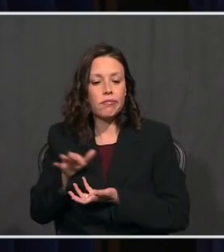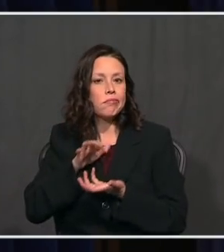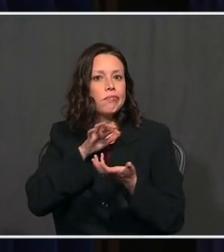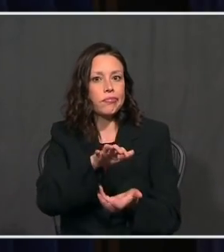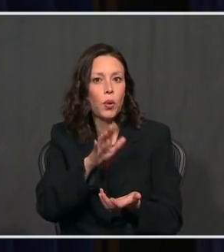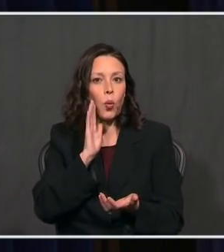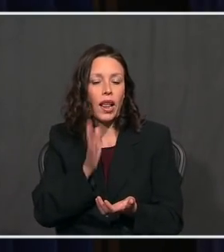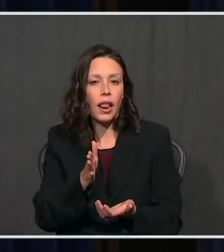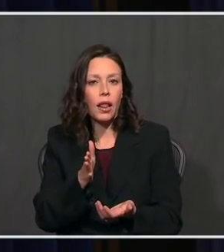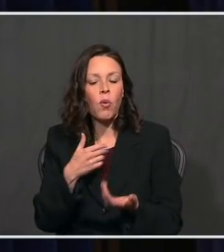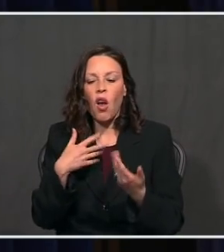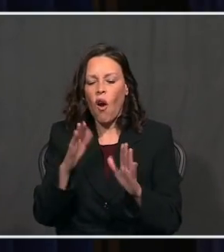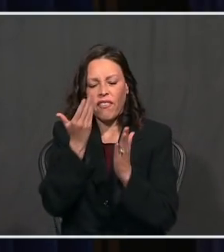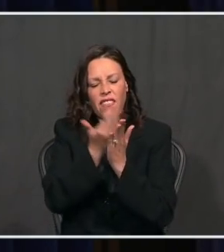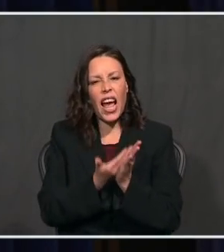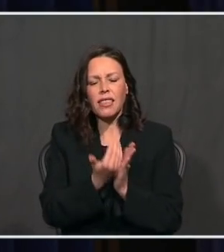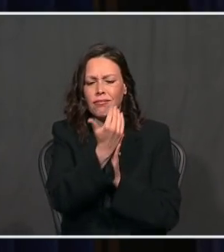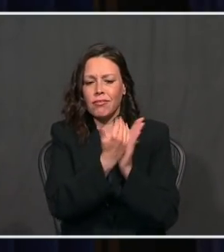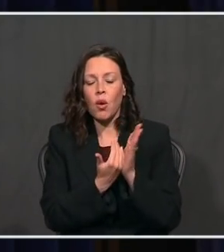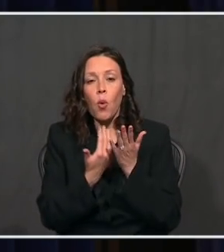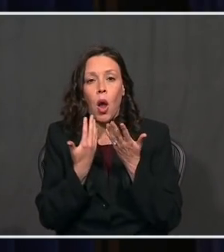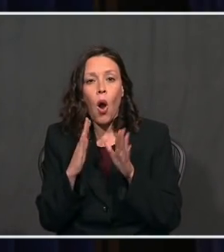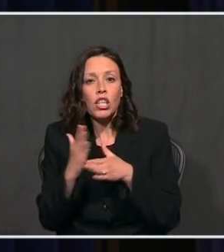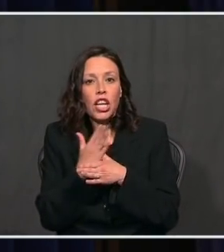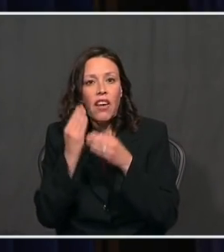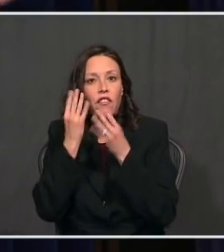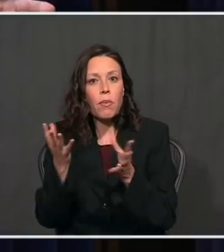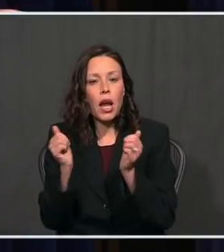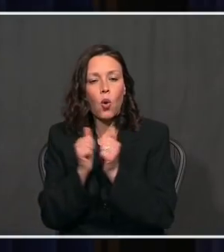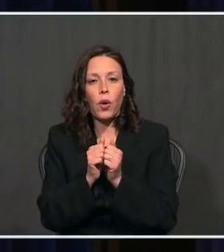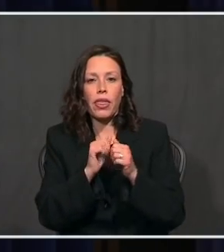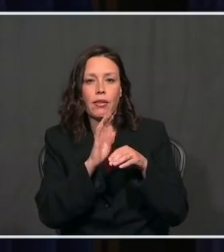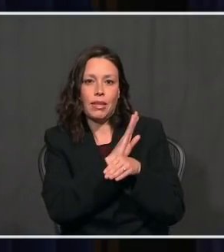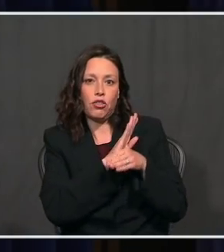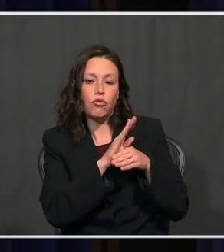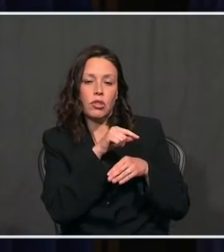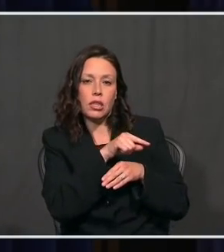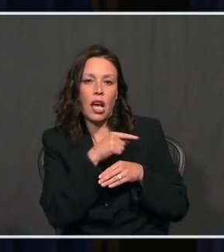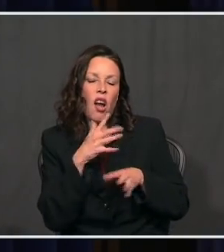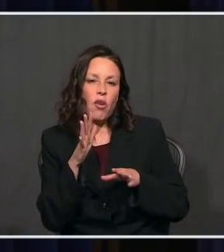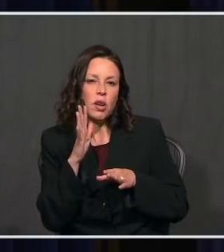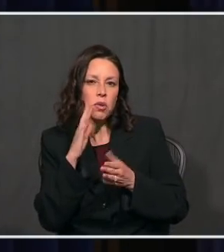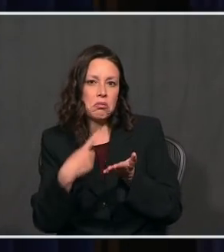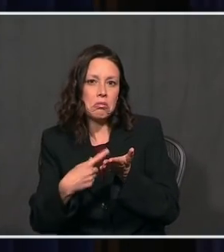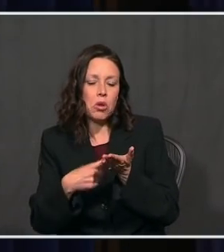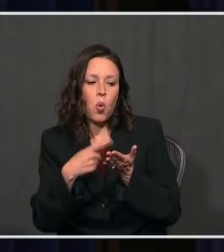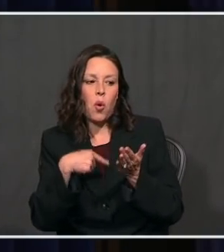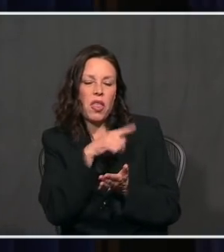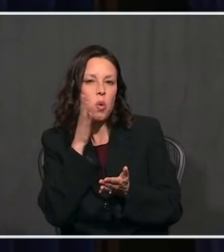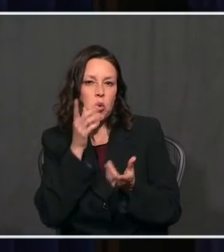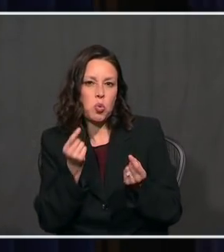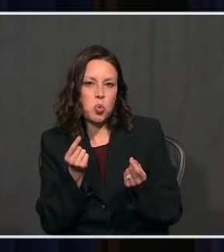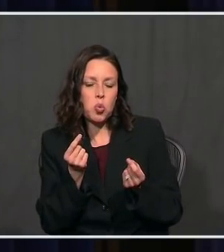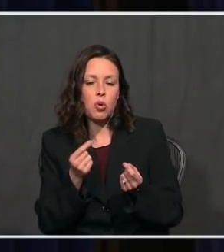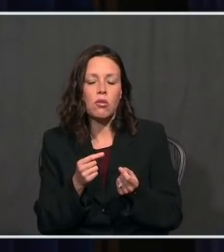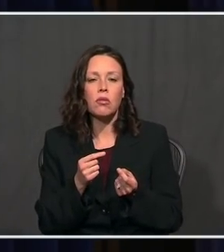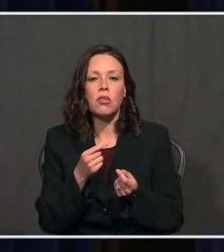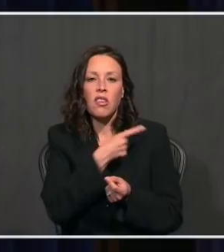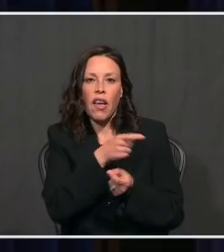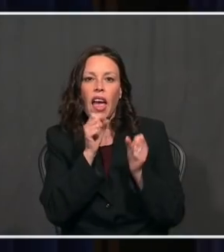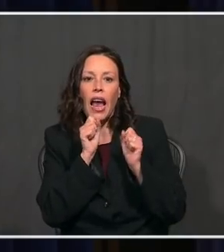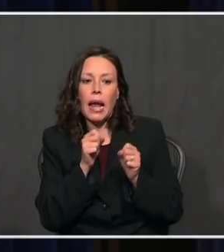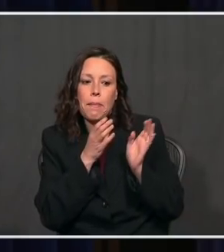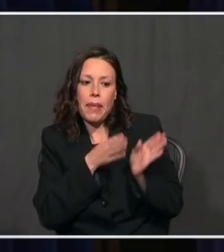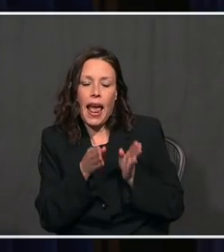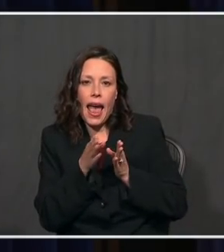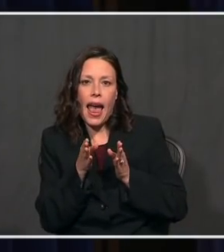fact. We are already sharing this information with industry, which I'll talk about in a minute, what they're going to do with it, so that they can